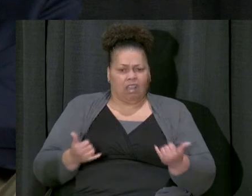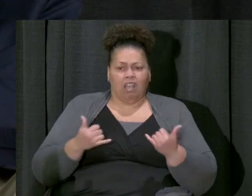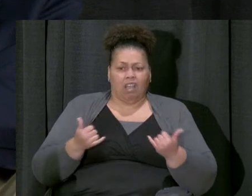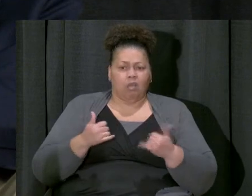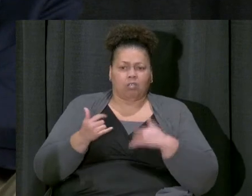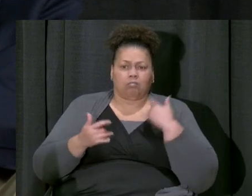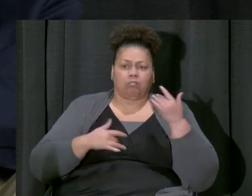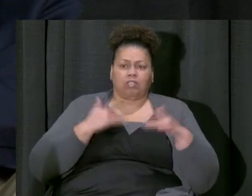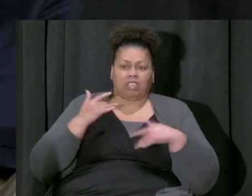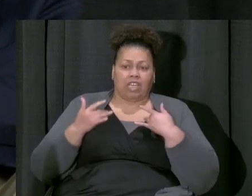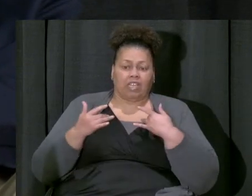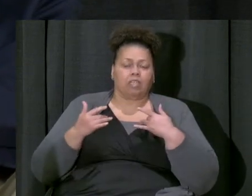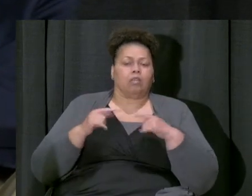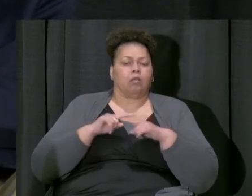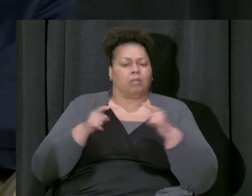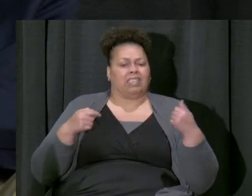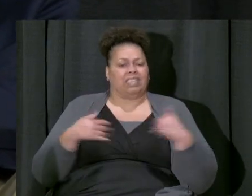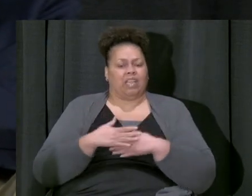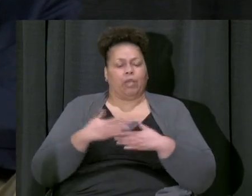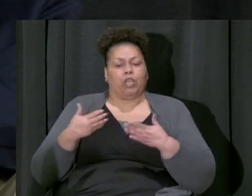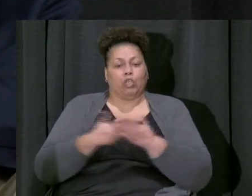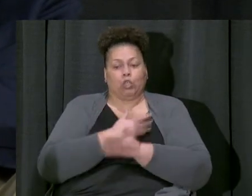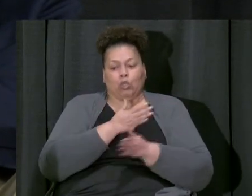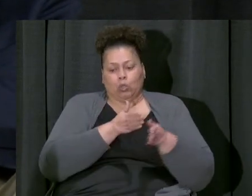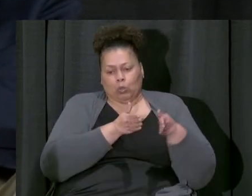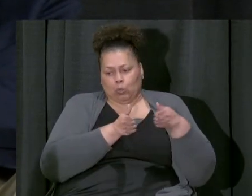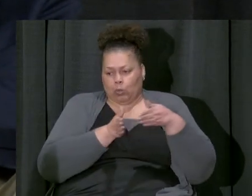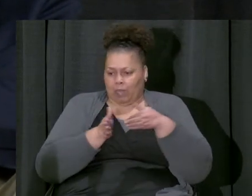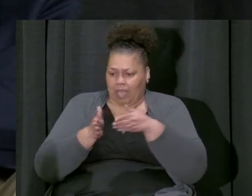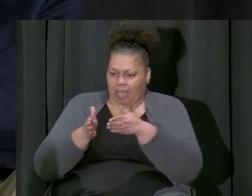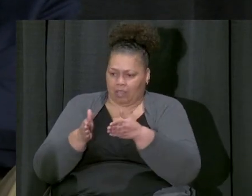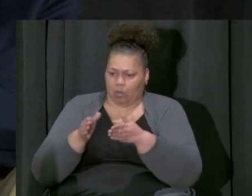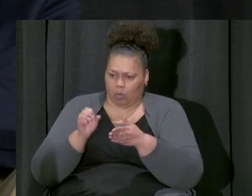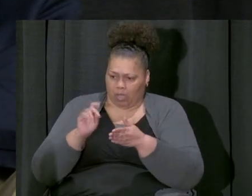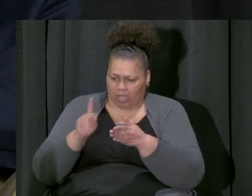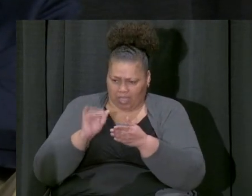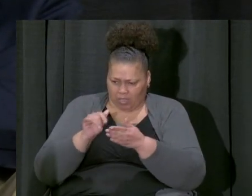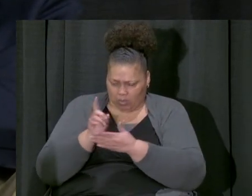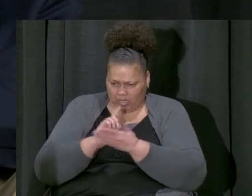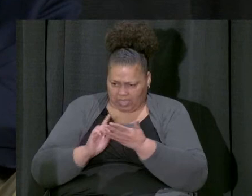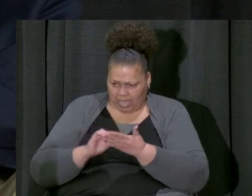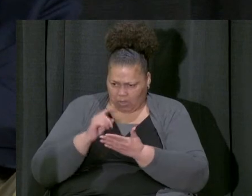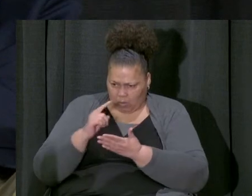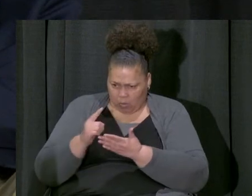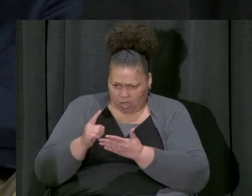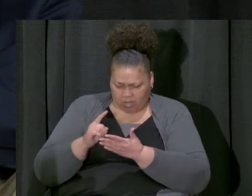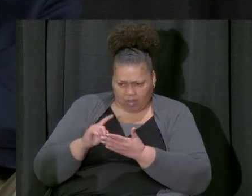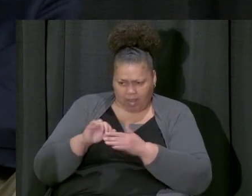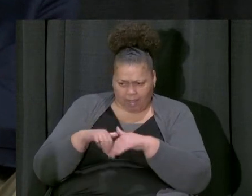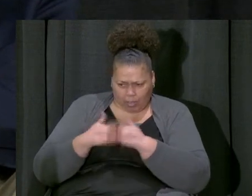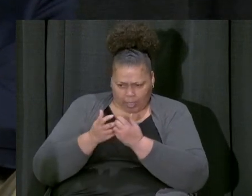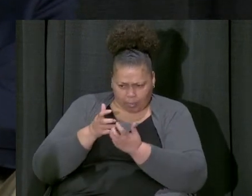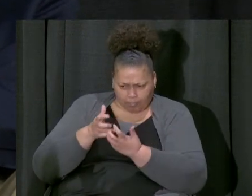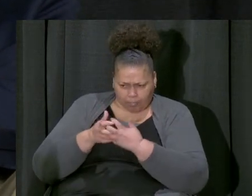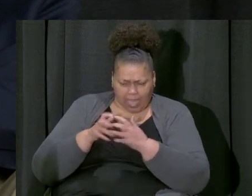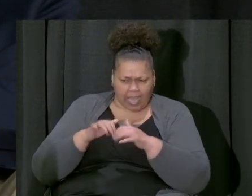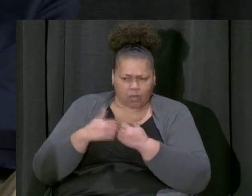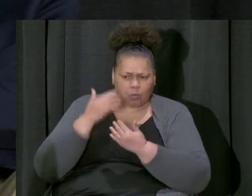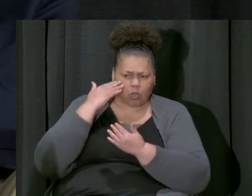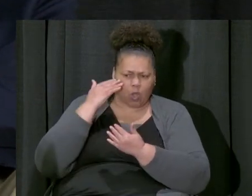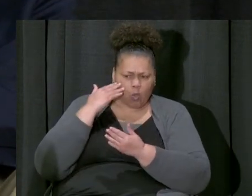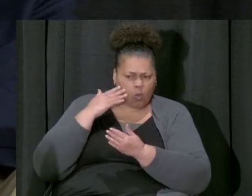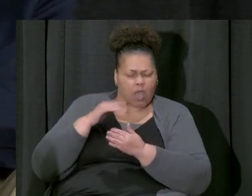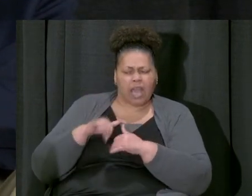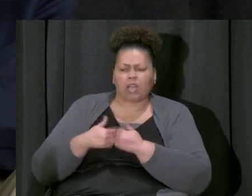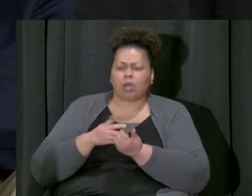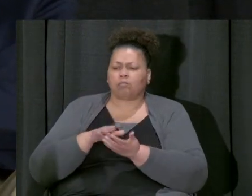exciting but scary new path of, okay, if you can design one-on-one, how do we know about going about